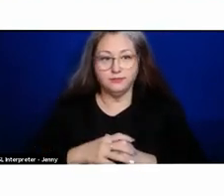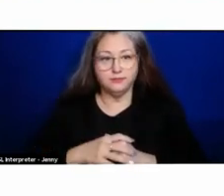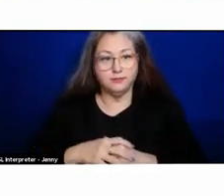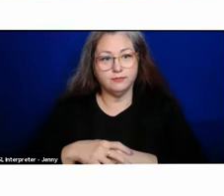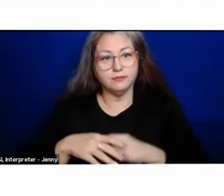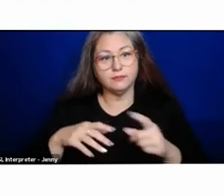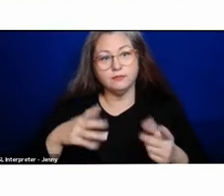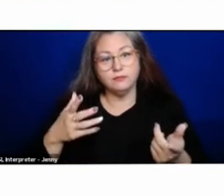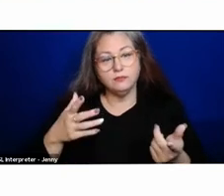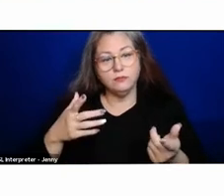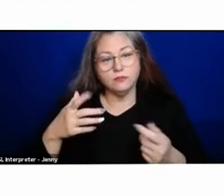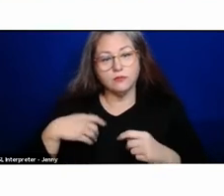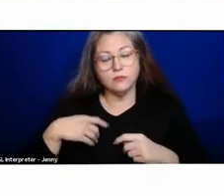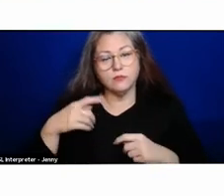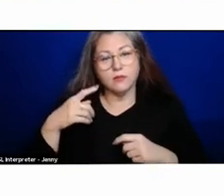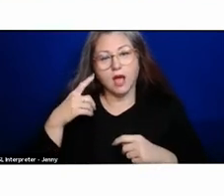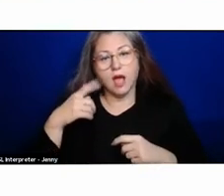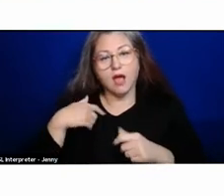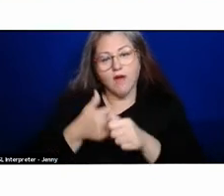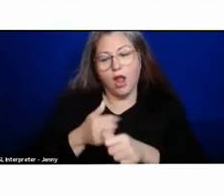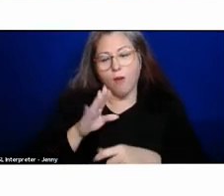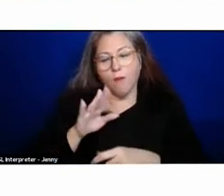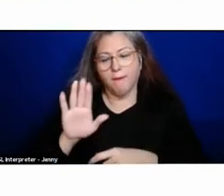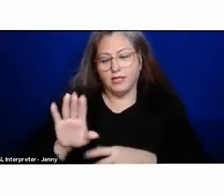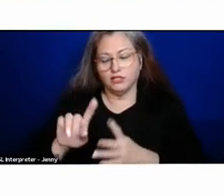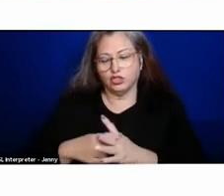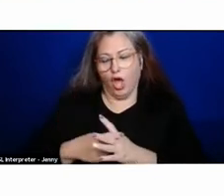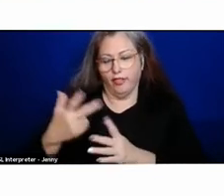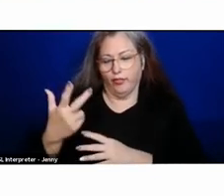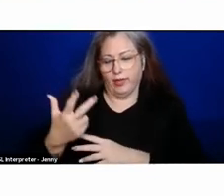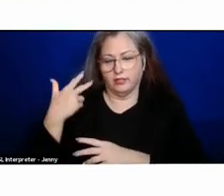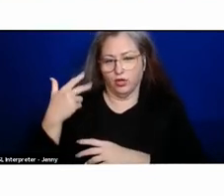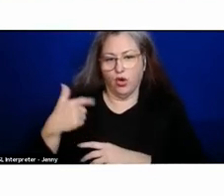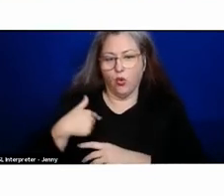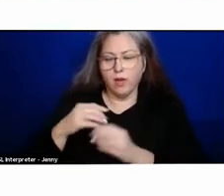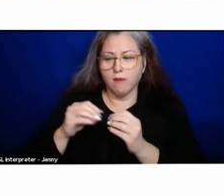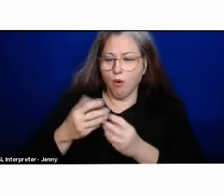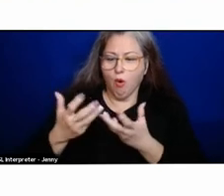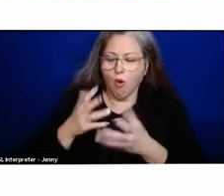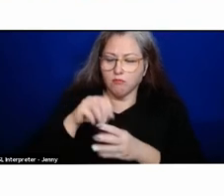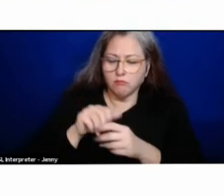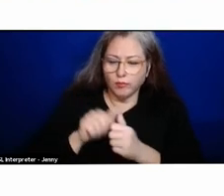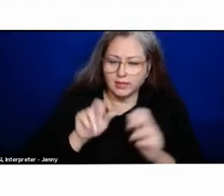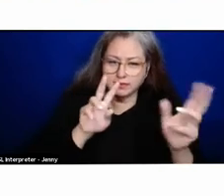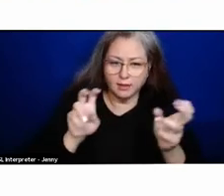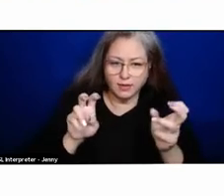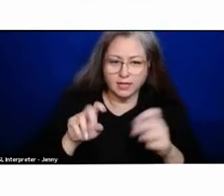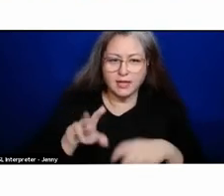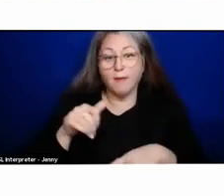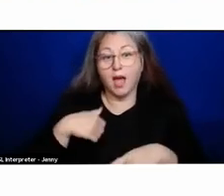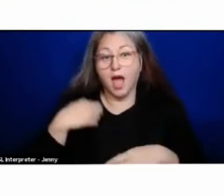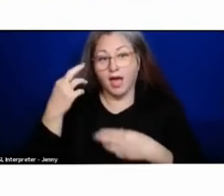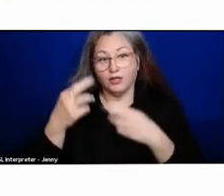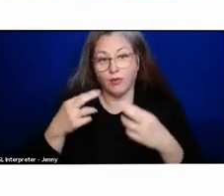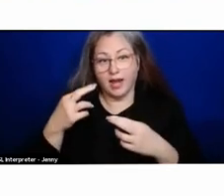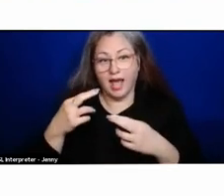I started following Bobby on his journey 3 years ago, and the more we got into the subject matter, first of all, the more we realized how